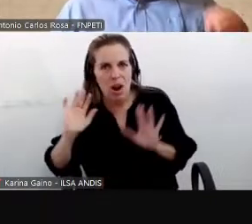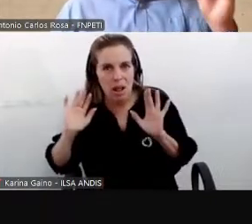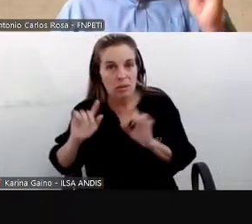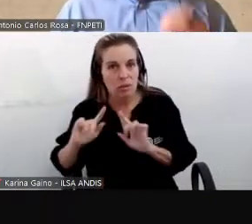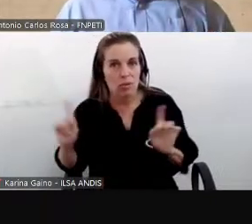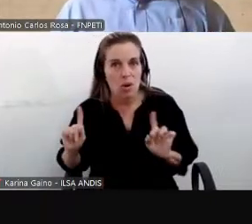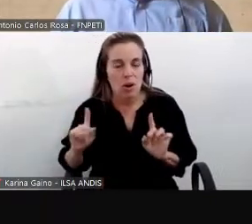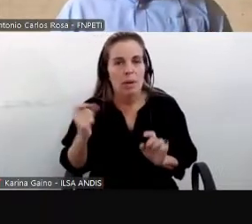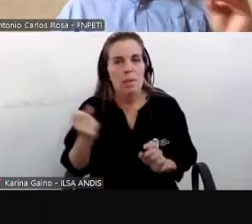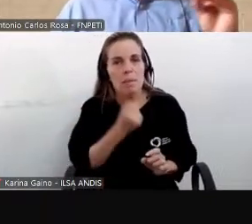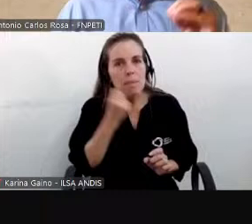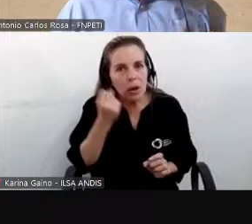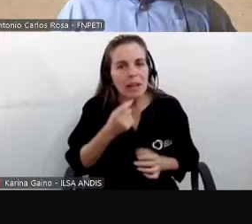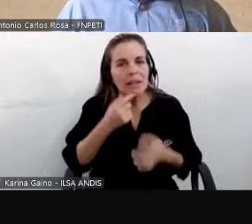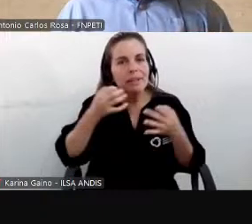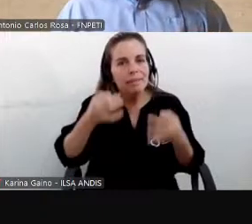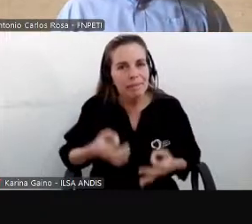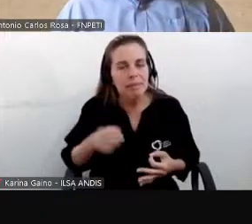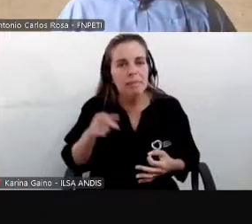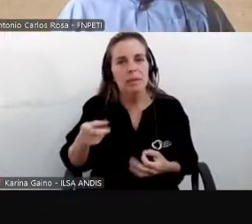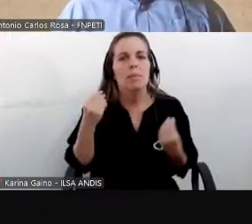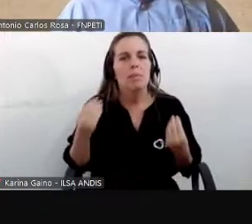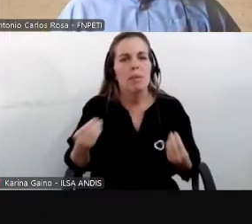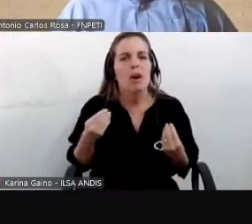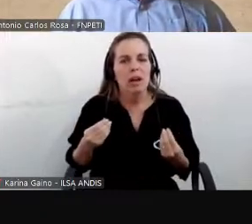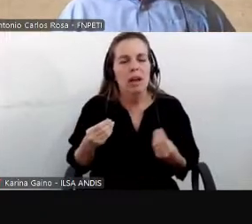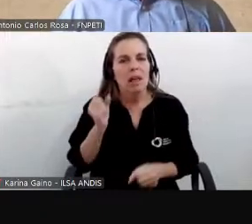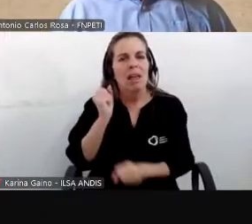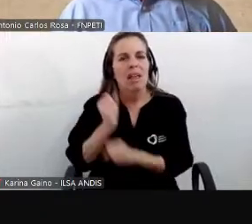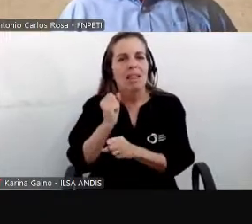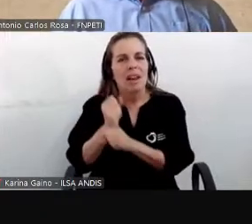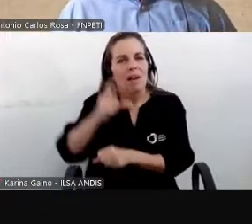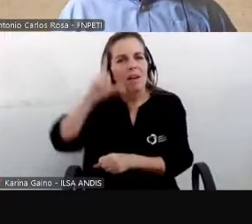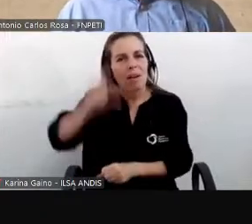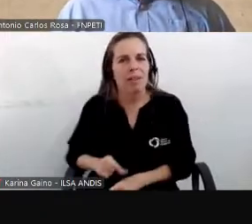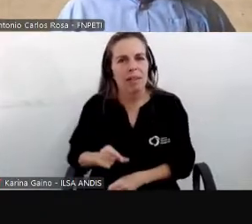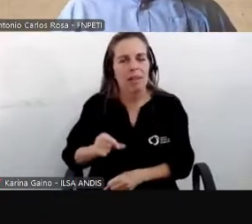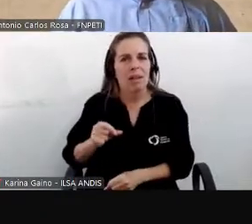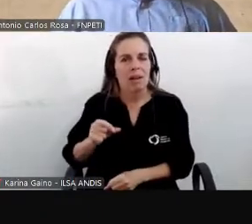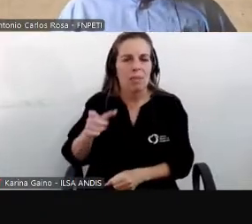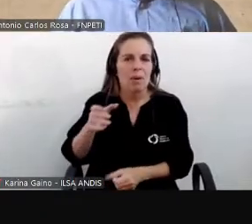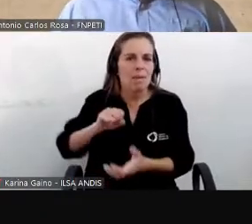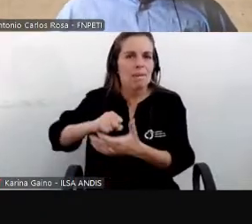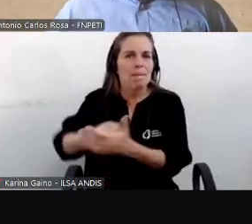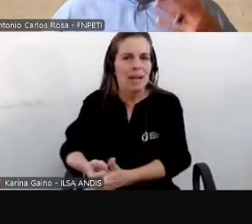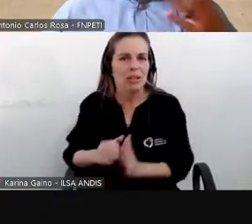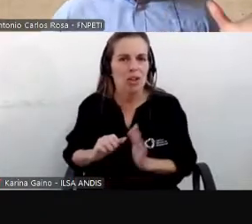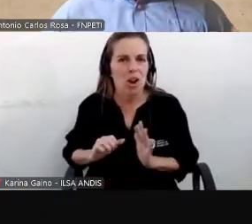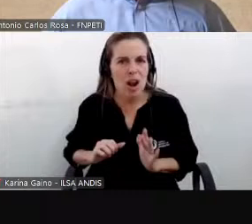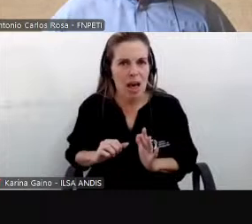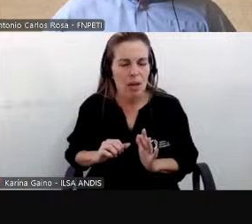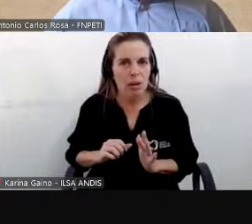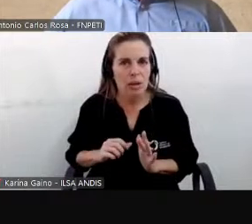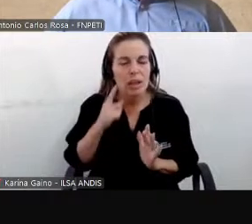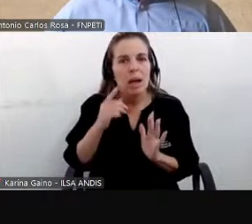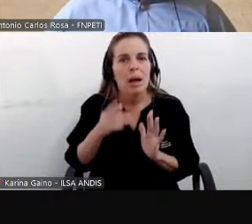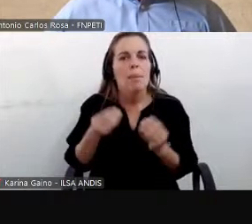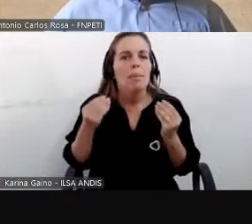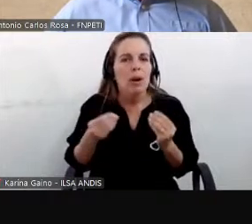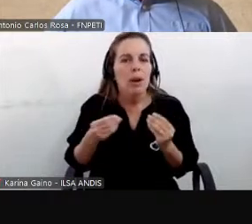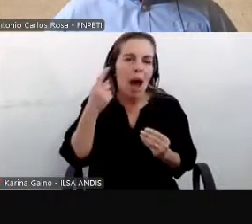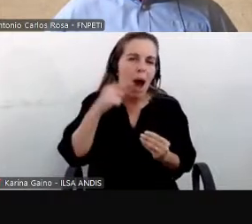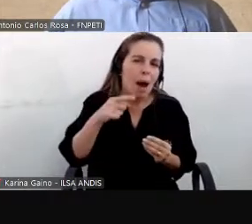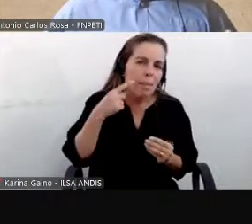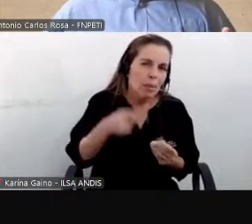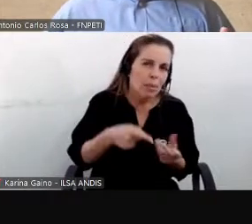whereabouts, as if the worker ended up being exploited because of his own sake. And it is important then, or it's